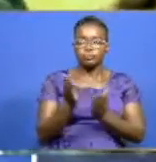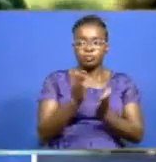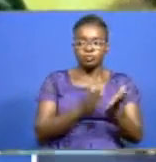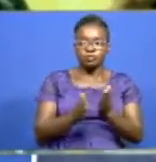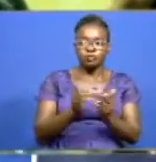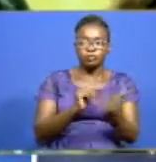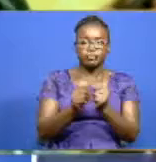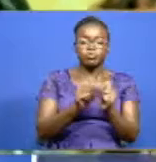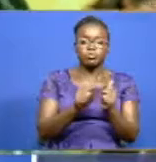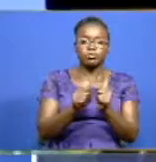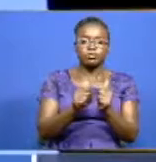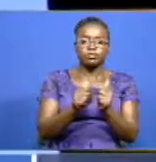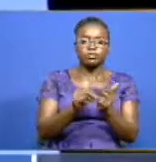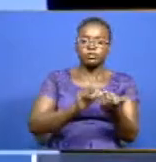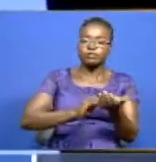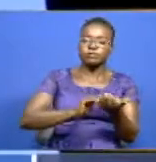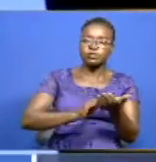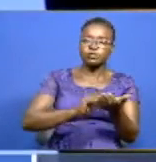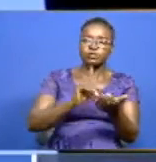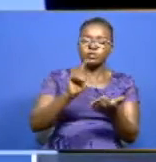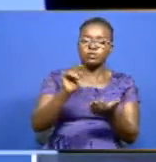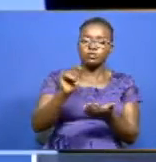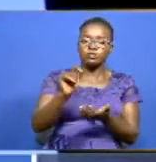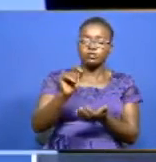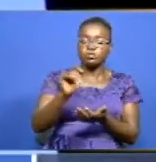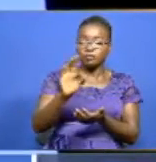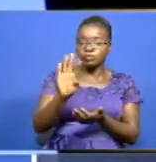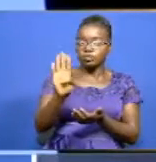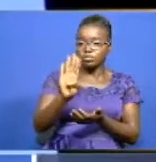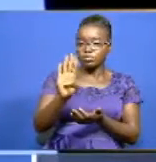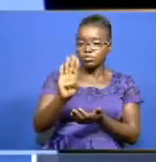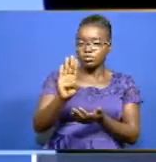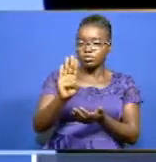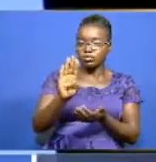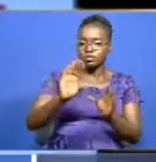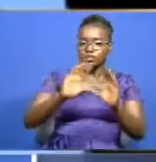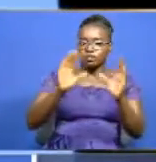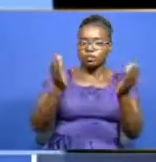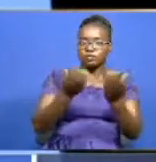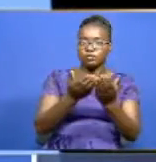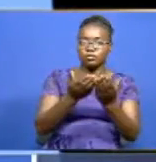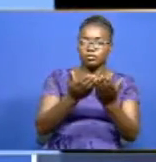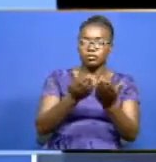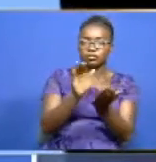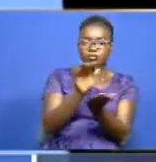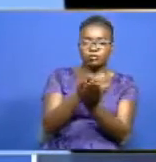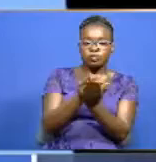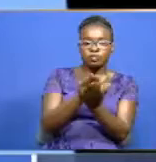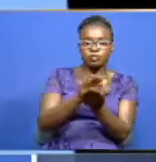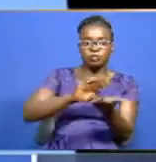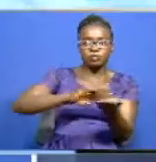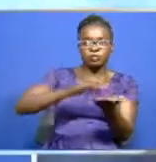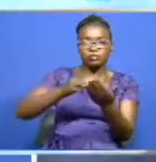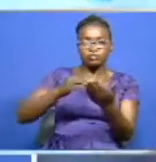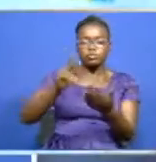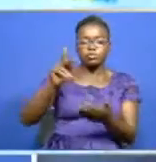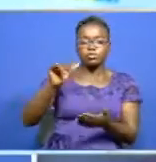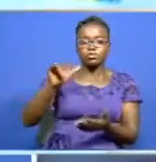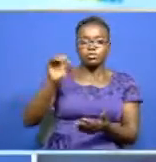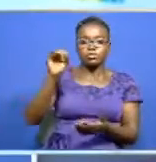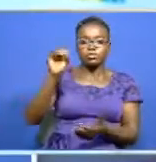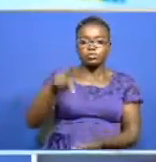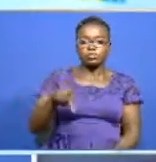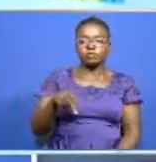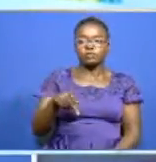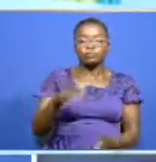competition is a component of the $1.3 billion World Bank-funded Kenya Youth Employment and Opportunities Project. And I